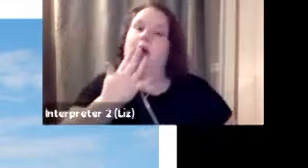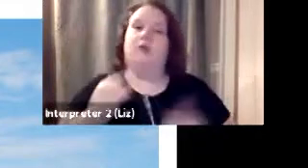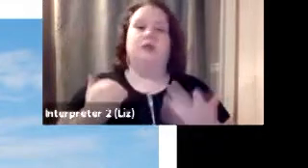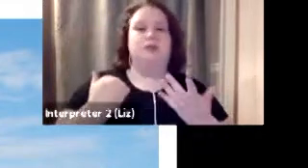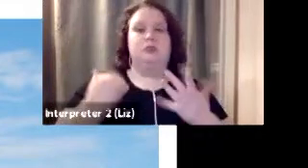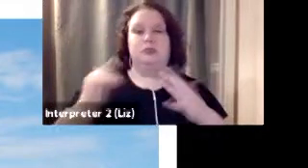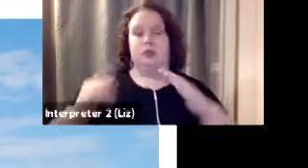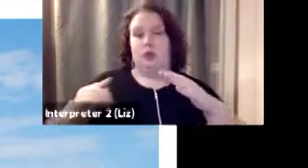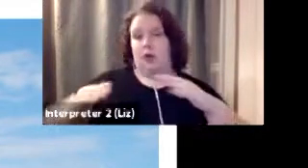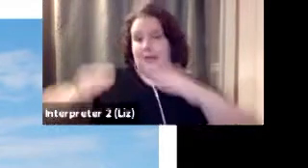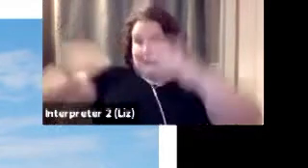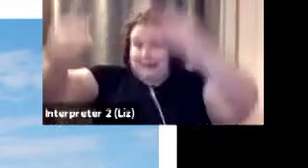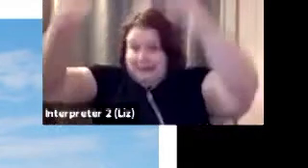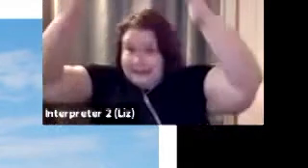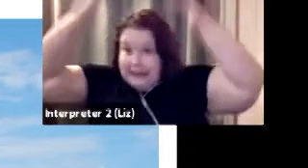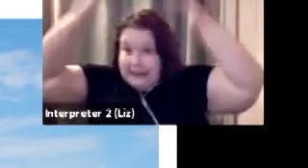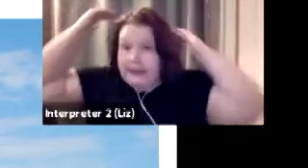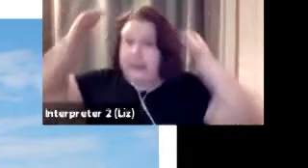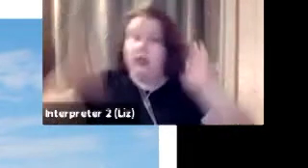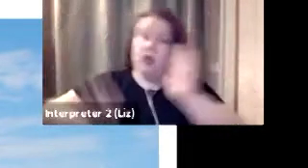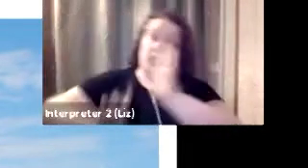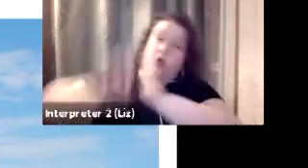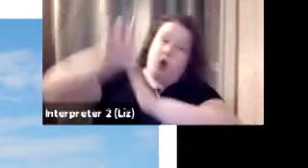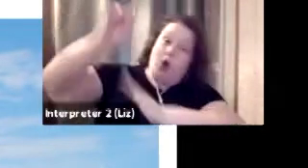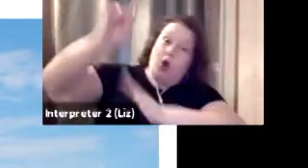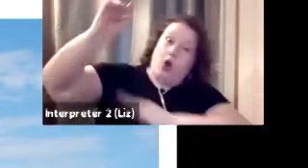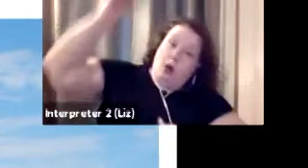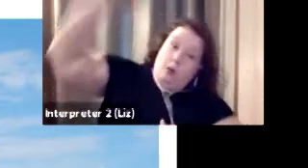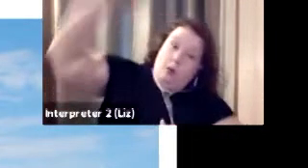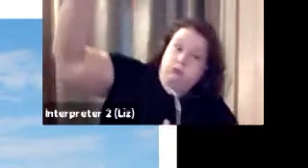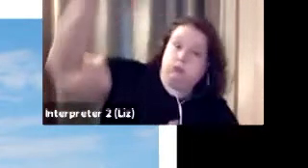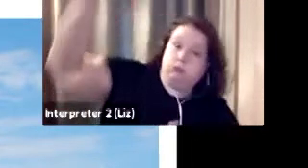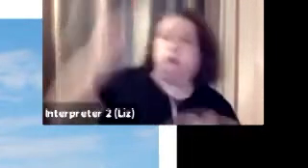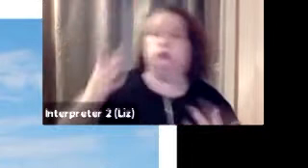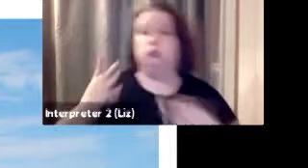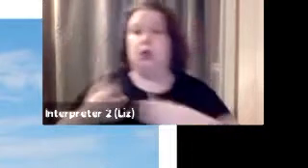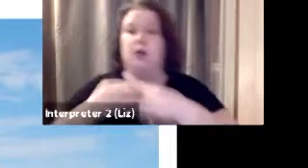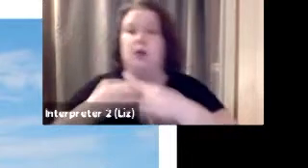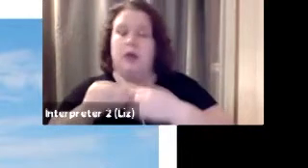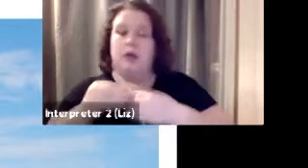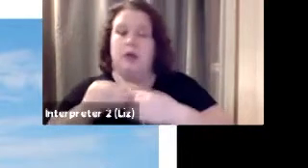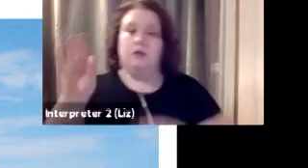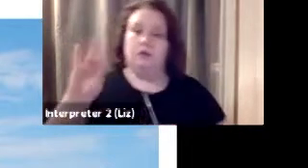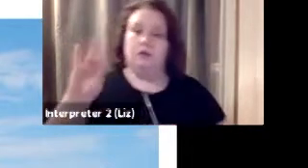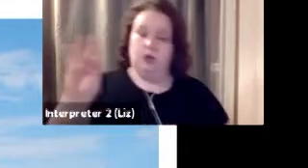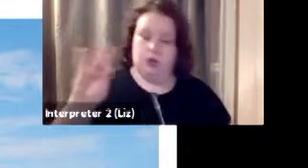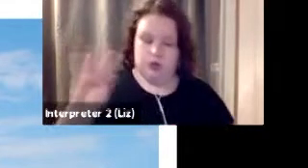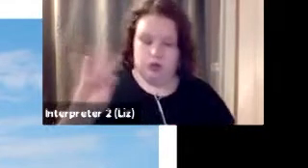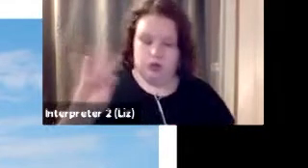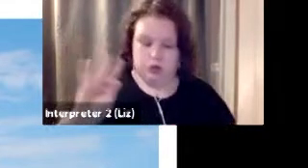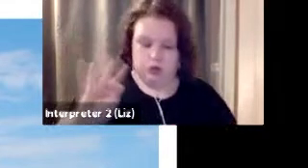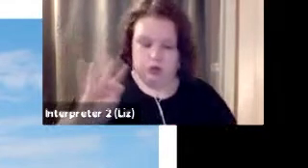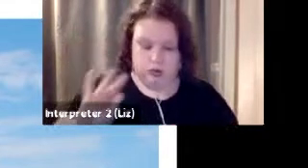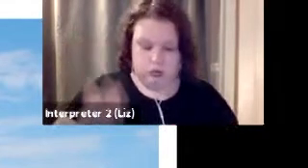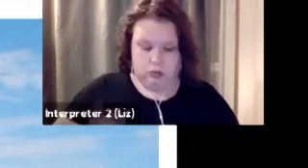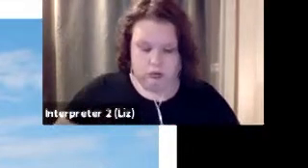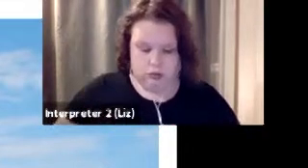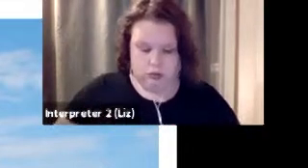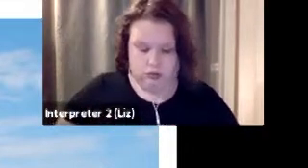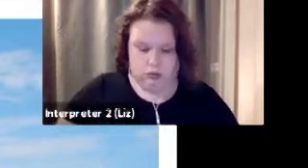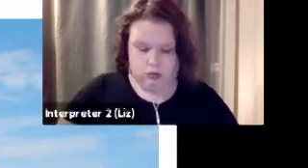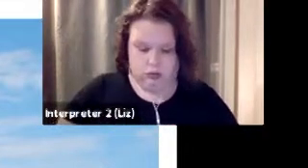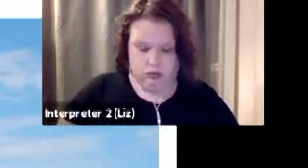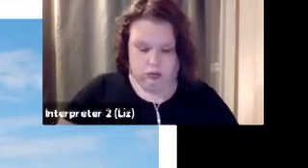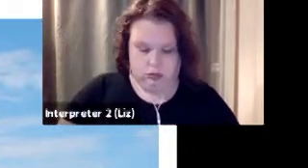much more natural light in the spaces, uh, more flexible furniture selections. And so they were able to tie it into the